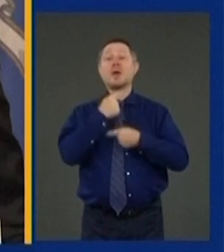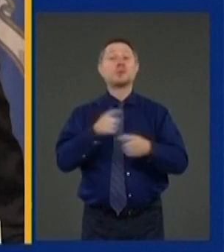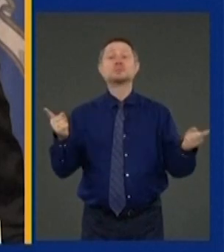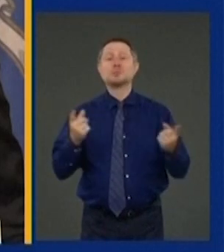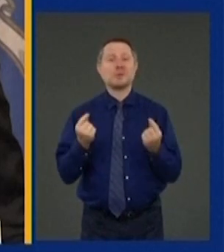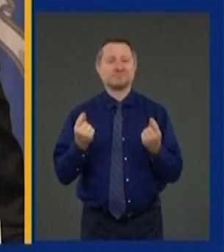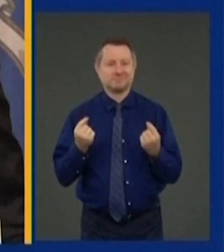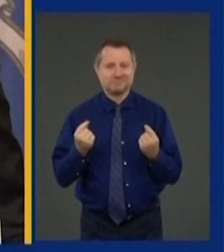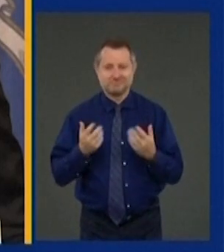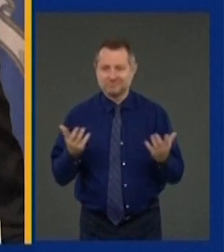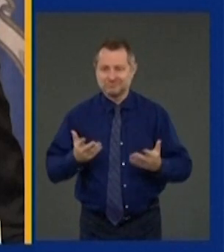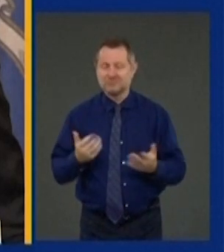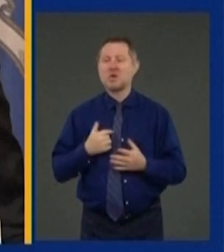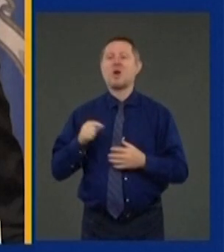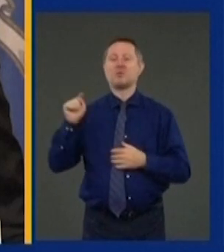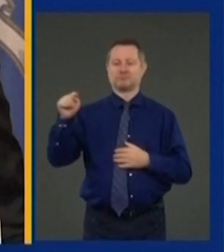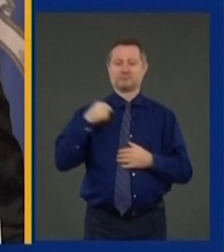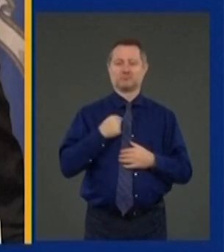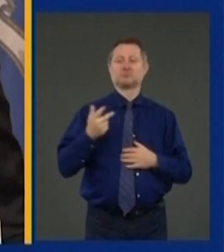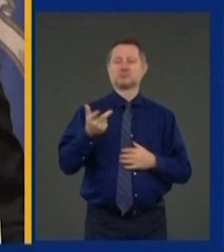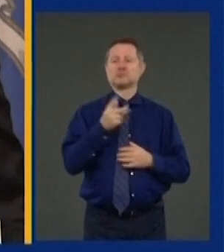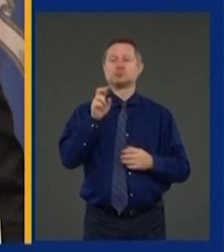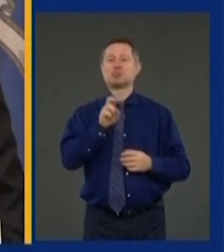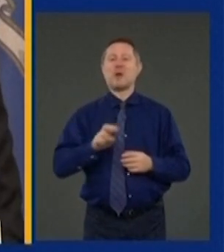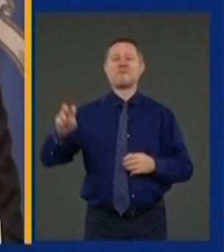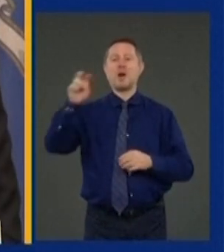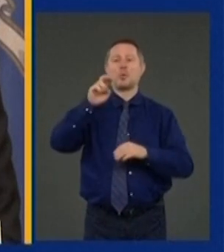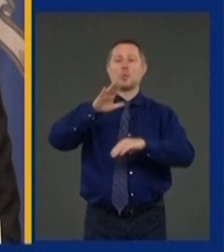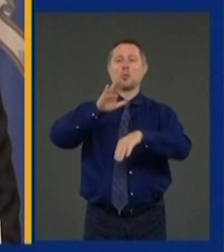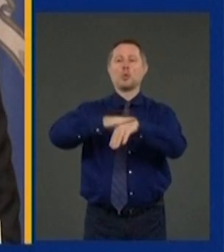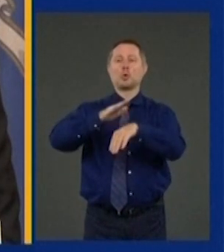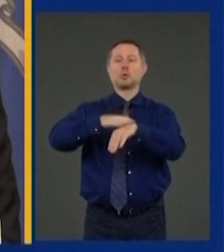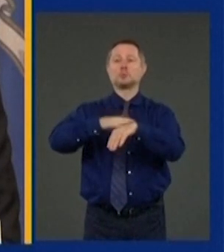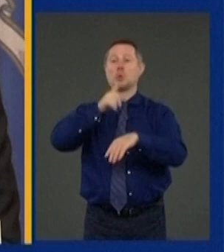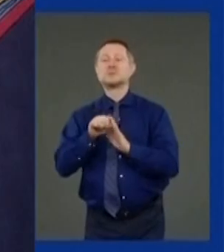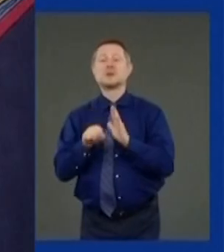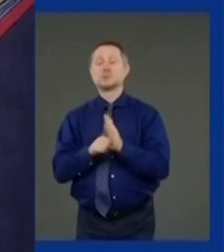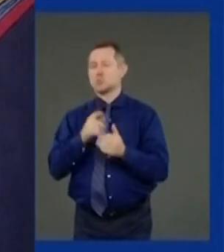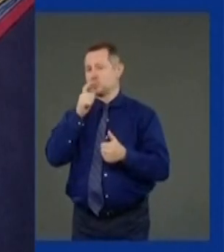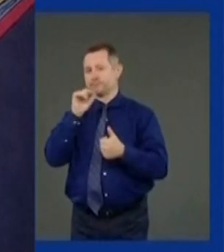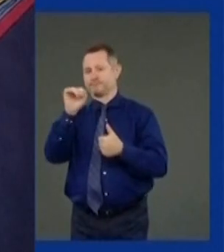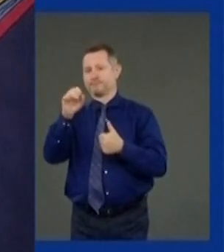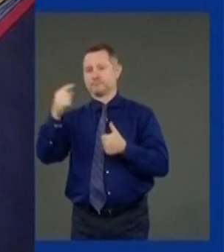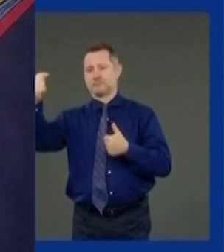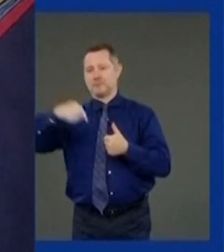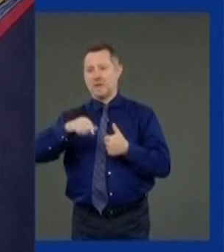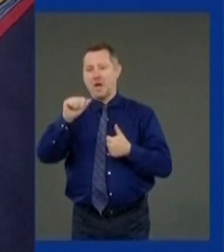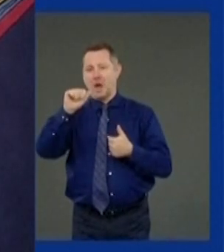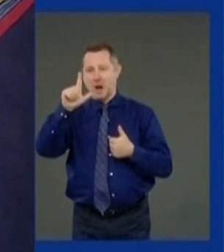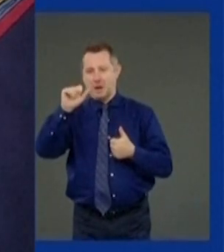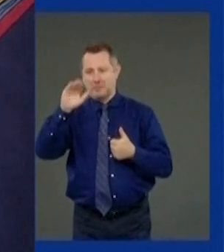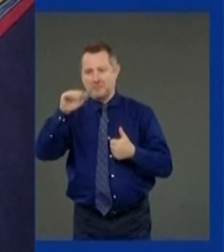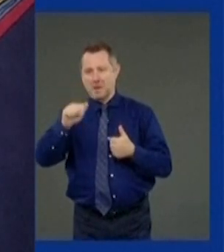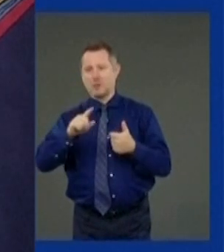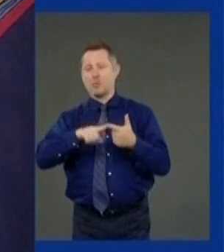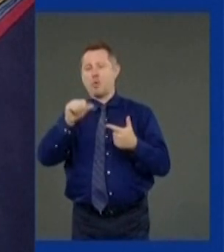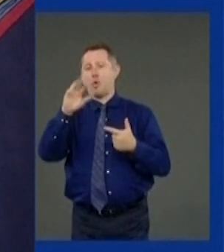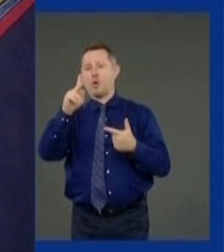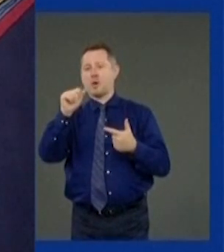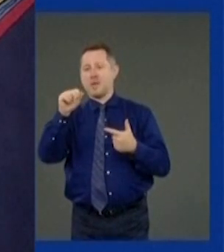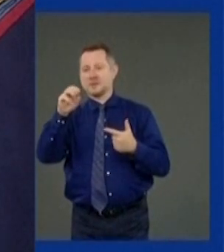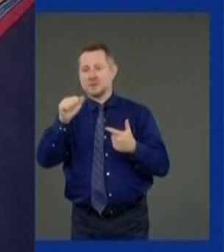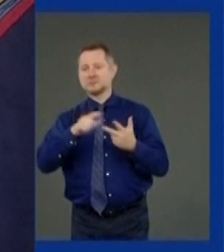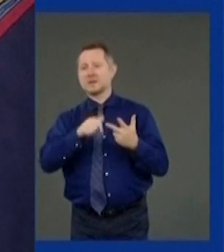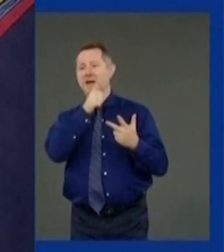8 American states where coronavirus infections are rising to self-quarantine for